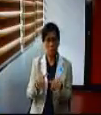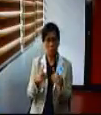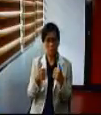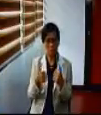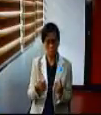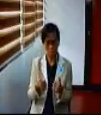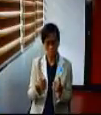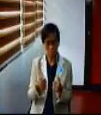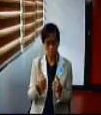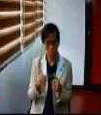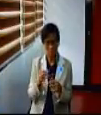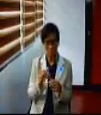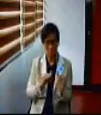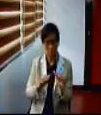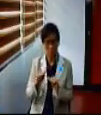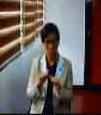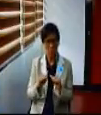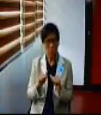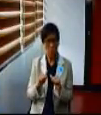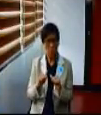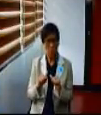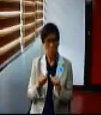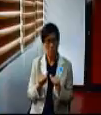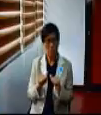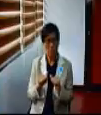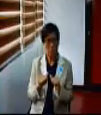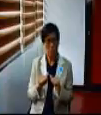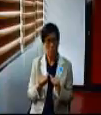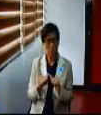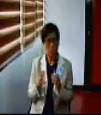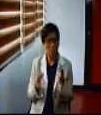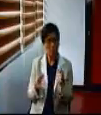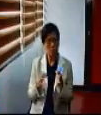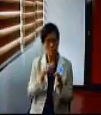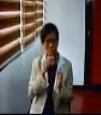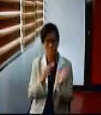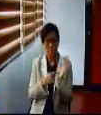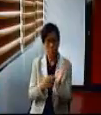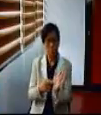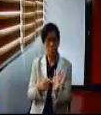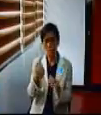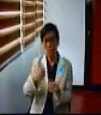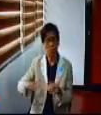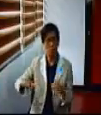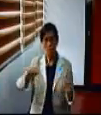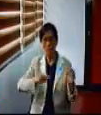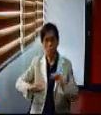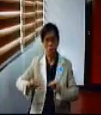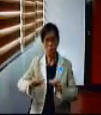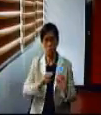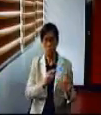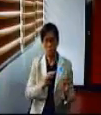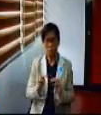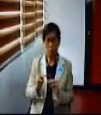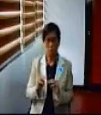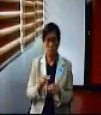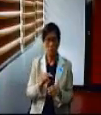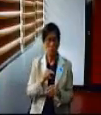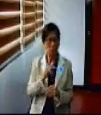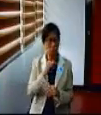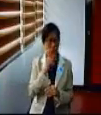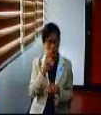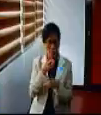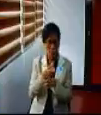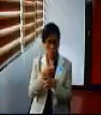impacting the climate, and if it has not shown any action, not tracked